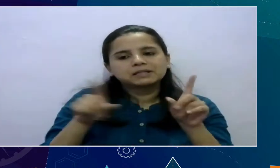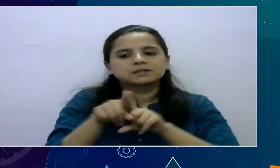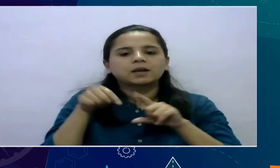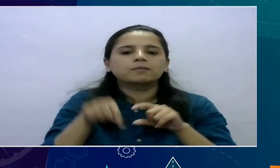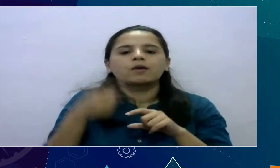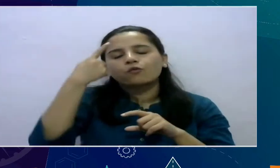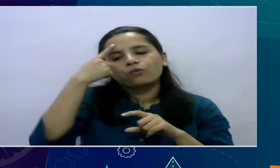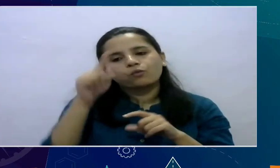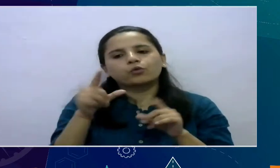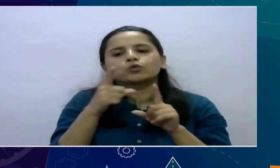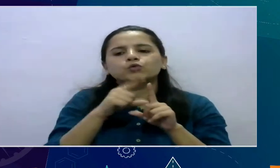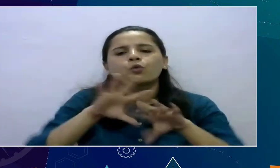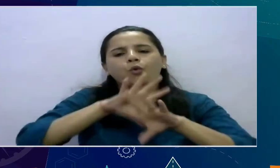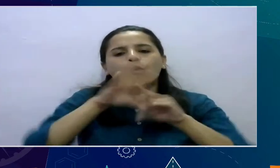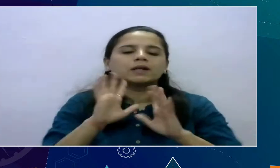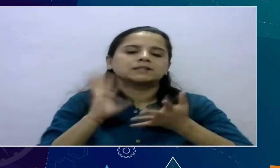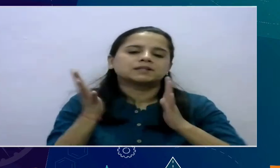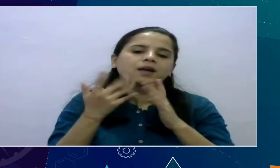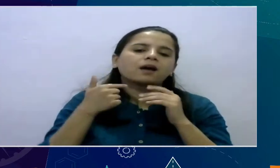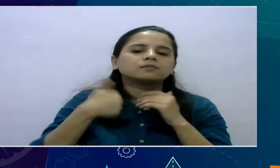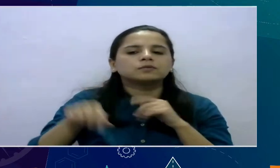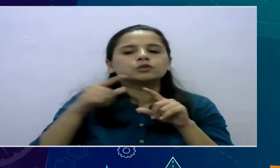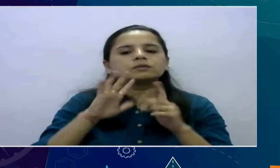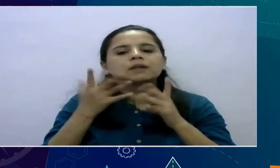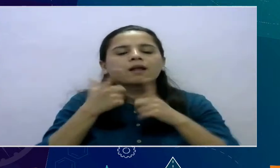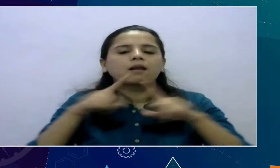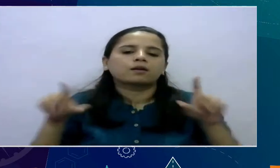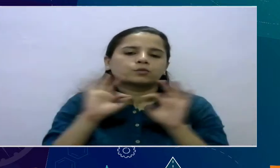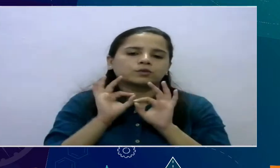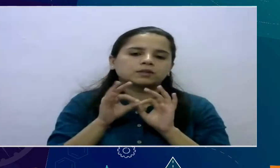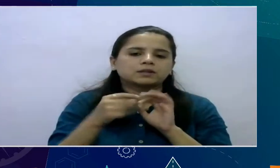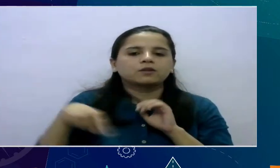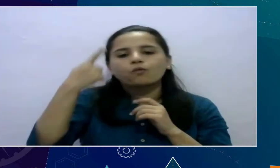well for all the science you did to